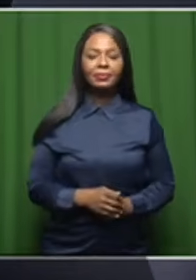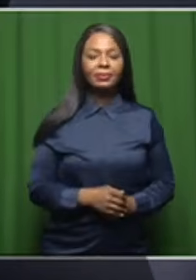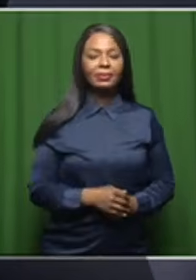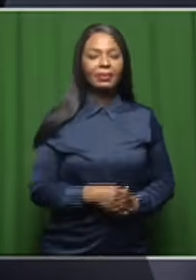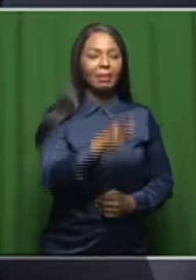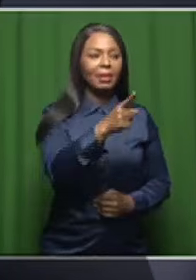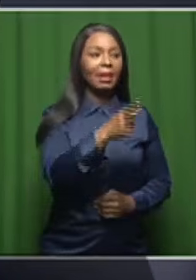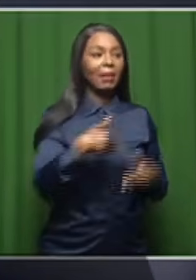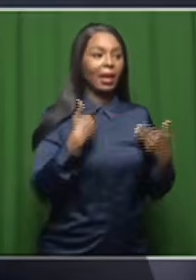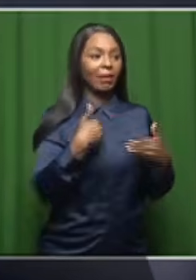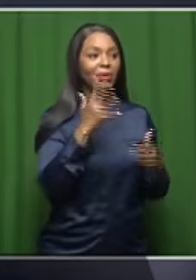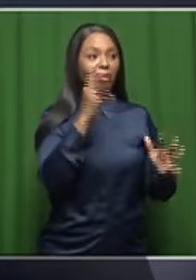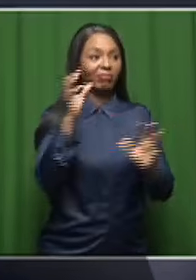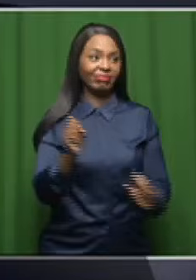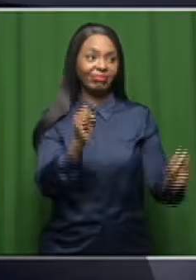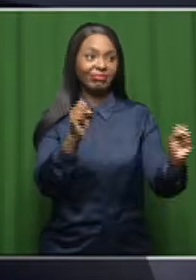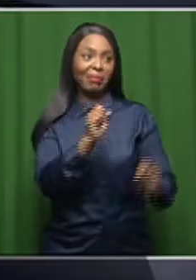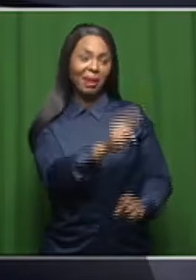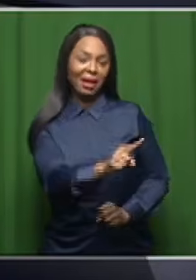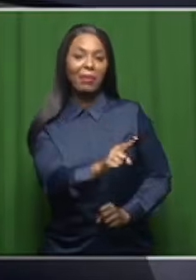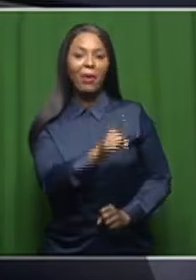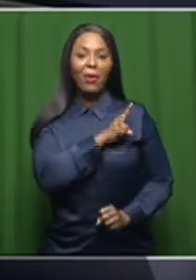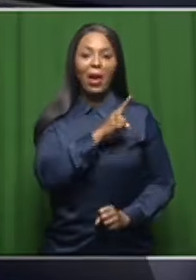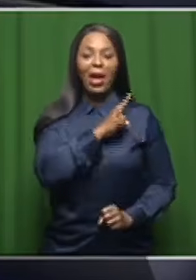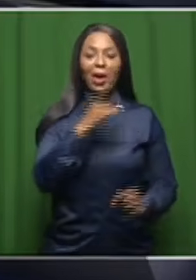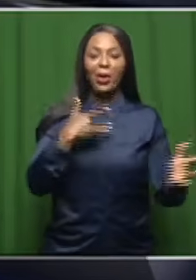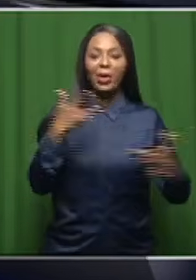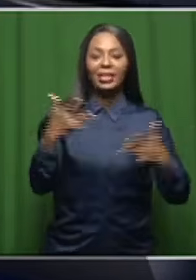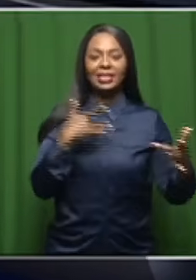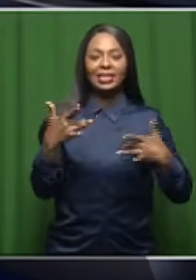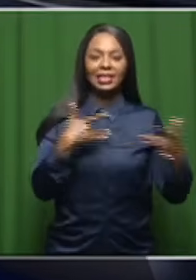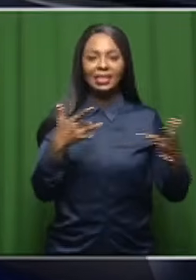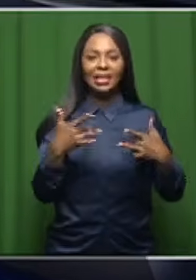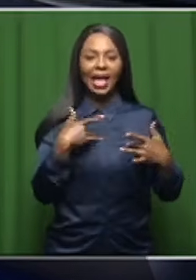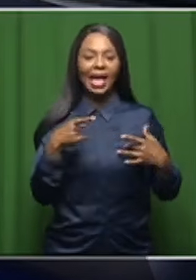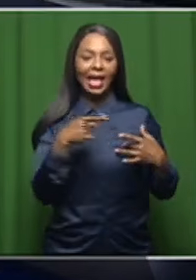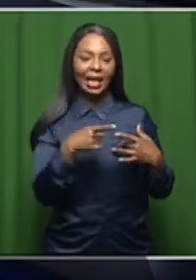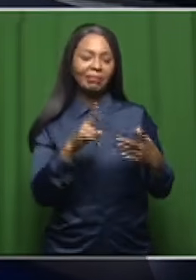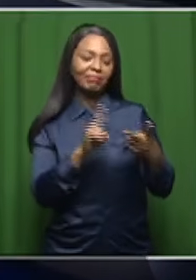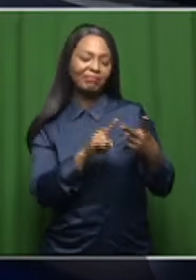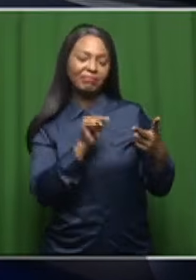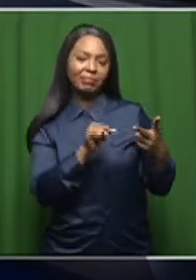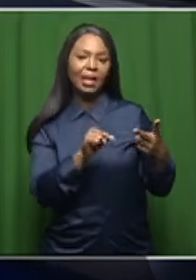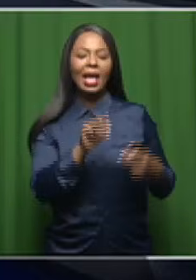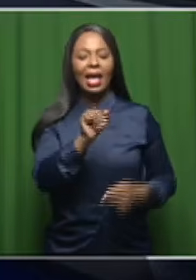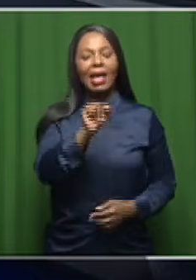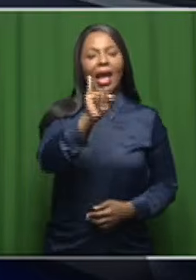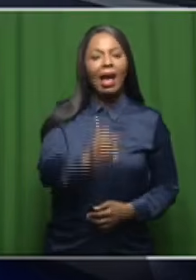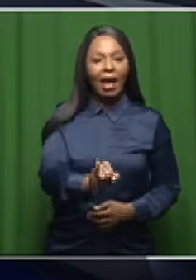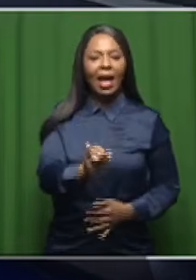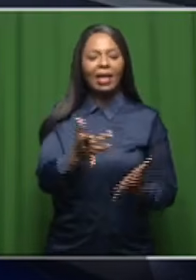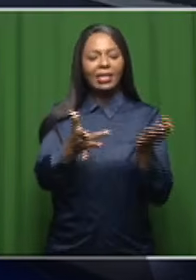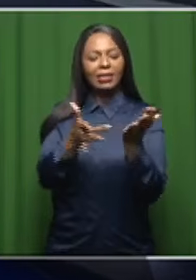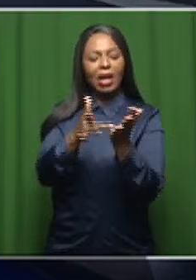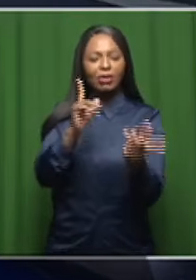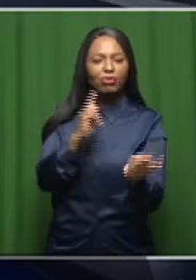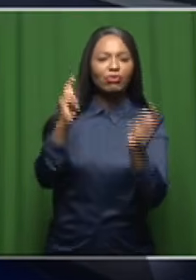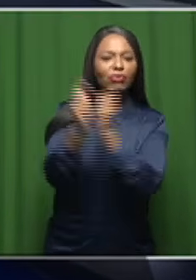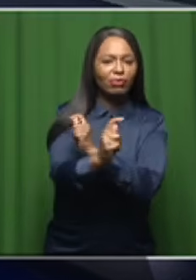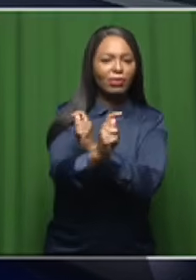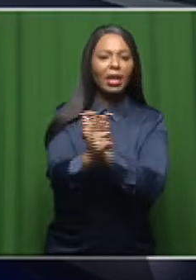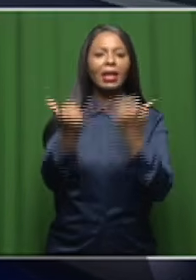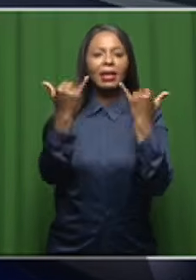you know, there are concerns also, Mandilula, about the fact that AI and this digital transformation is actually going